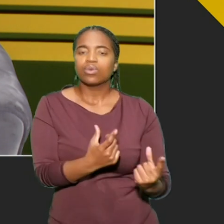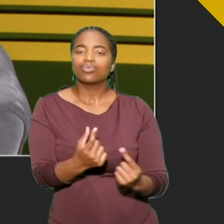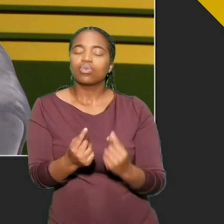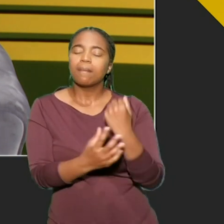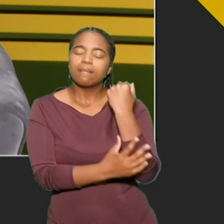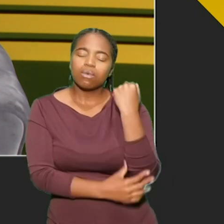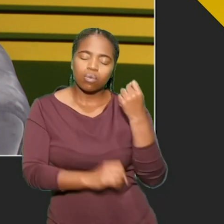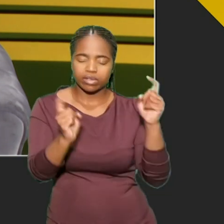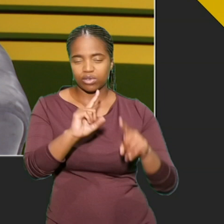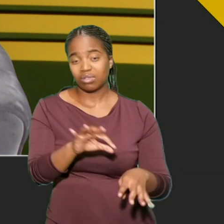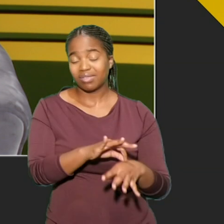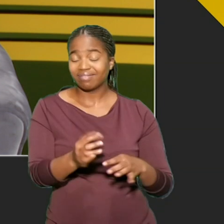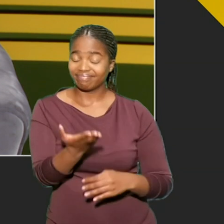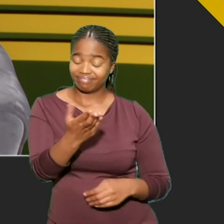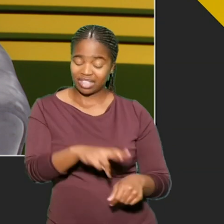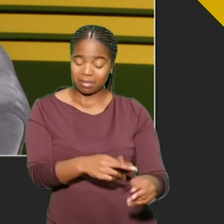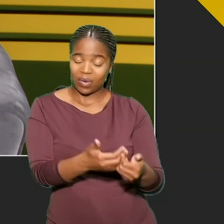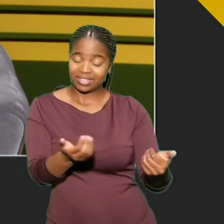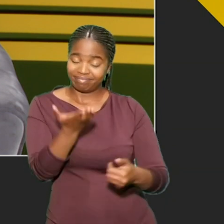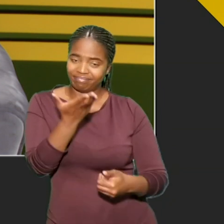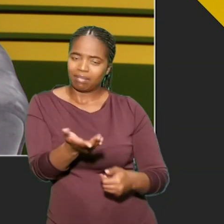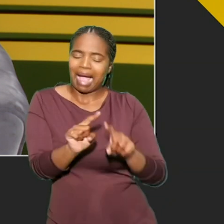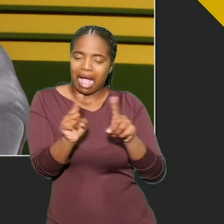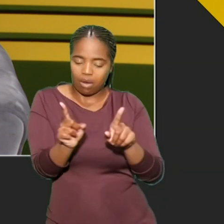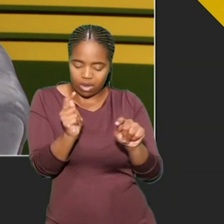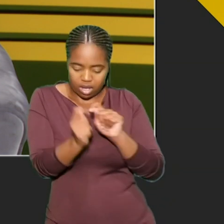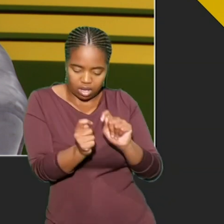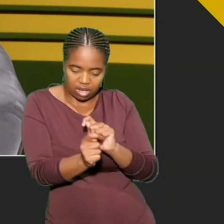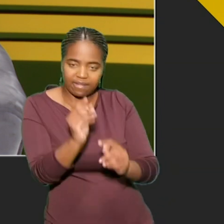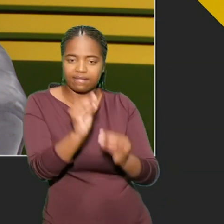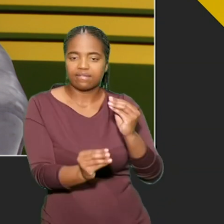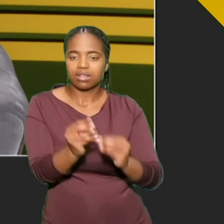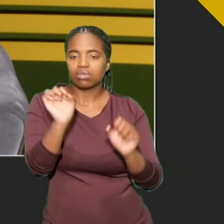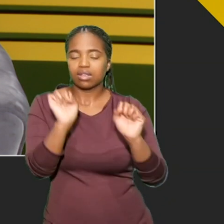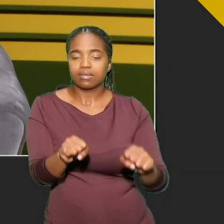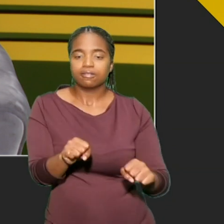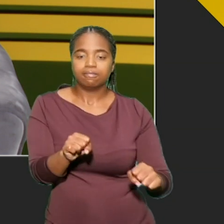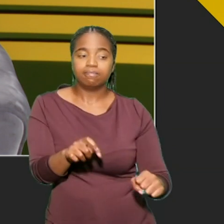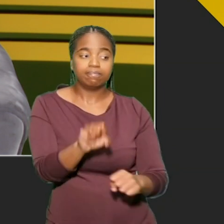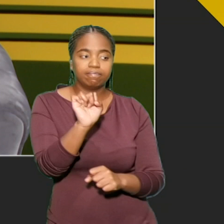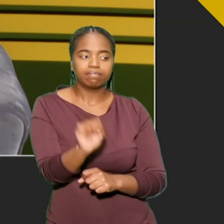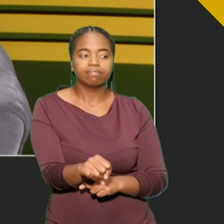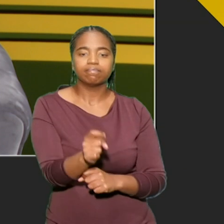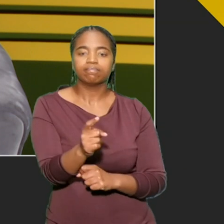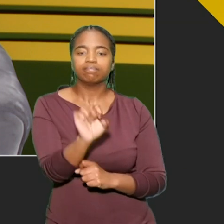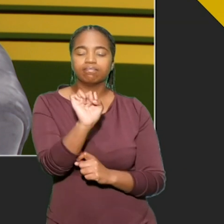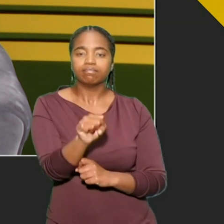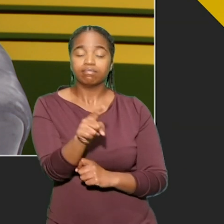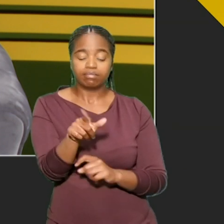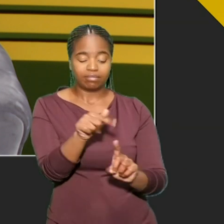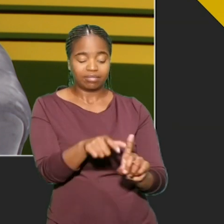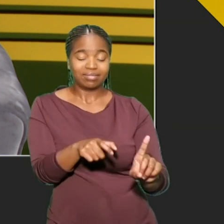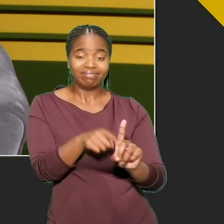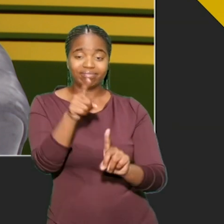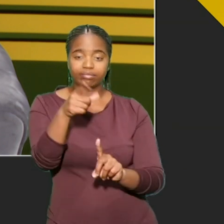planning and these are the legacies of apartheid and how do we then redress them we join in our show to speak to Phethani Madzivandila,